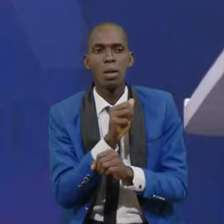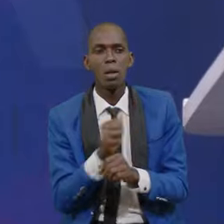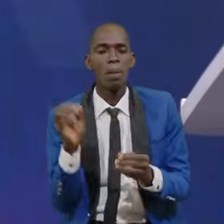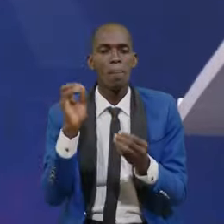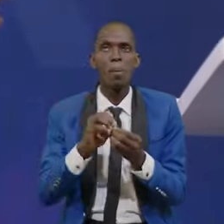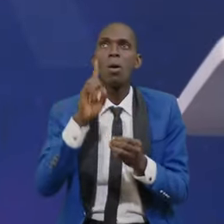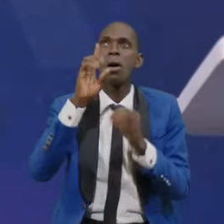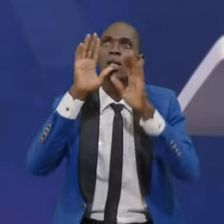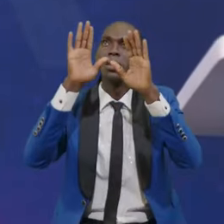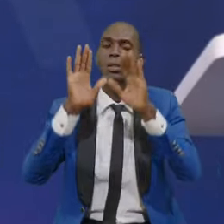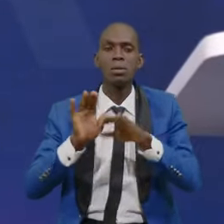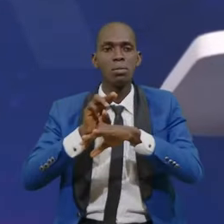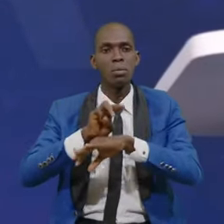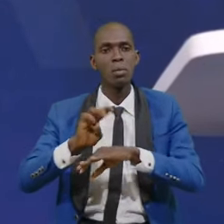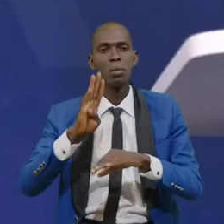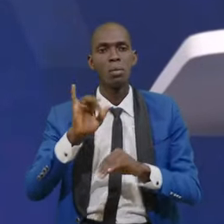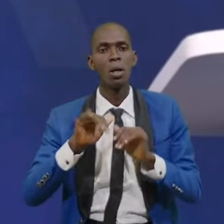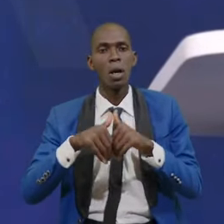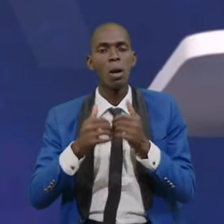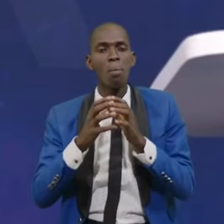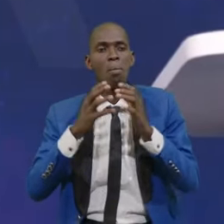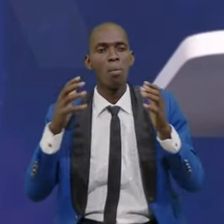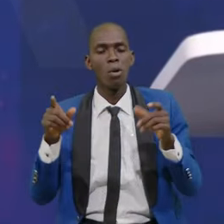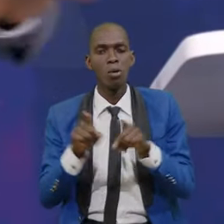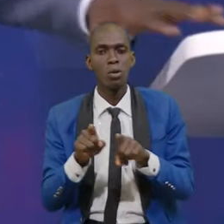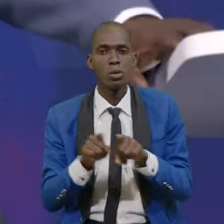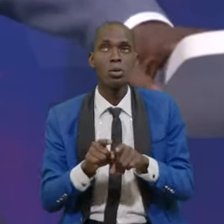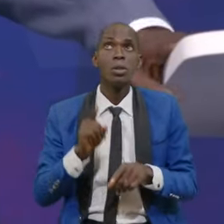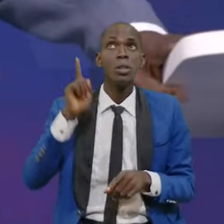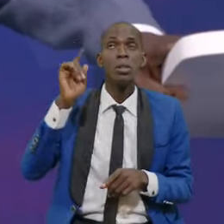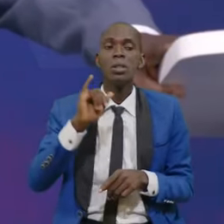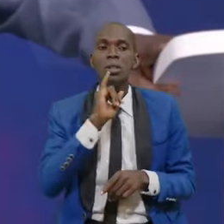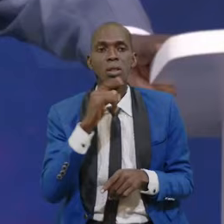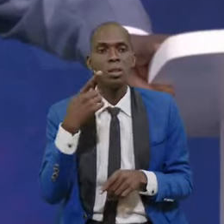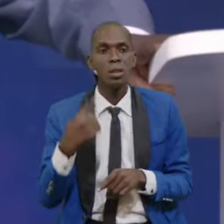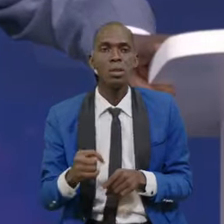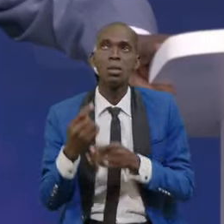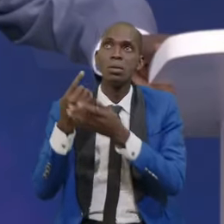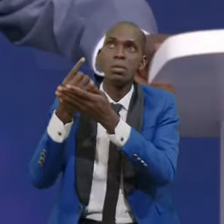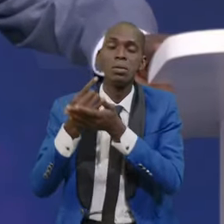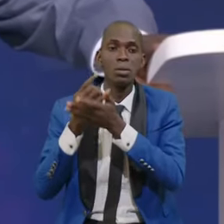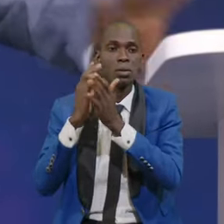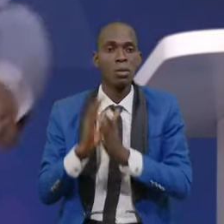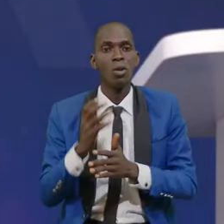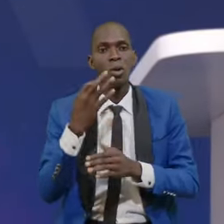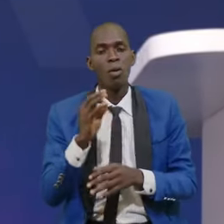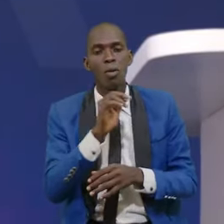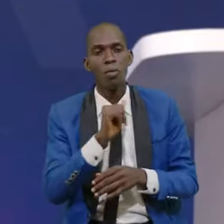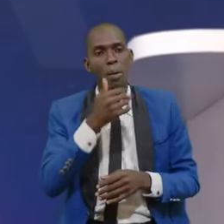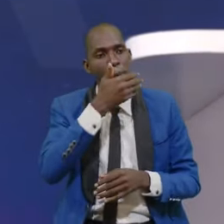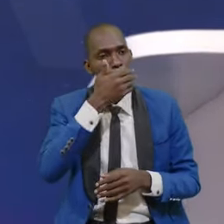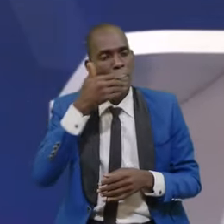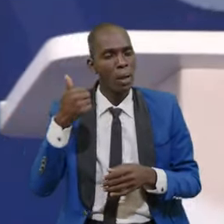how much also he is the mediator of a better covenant, which